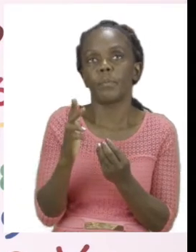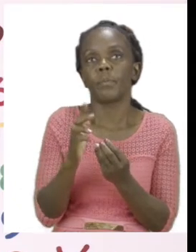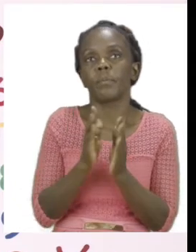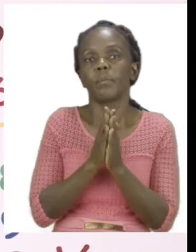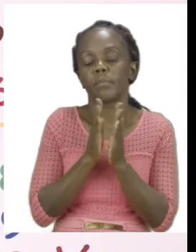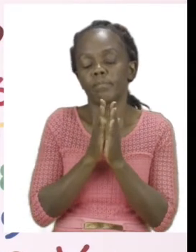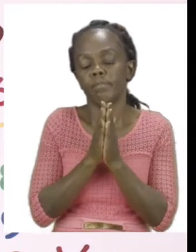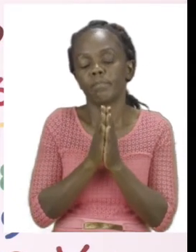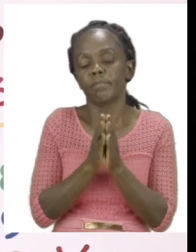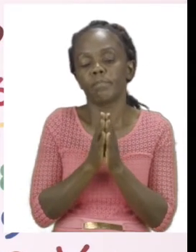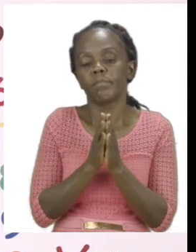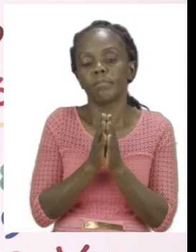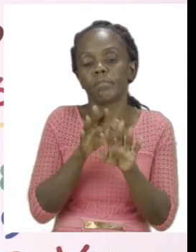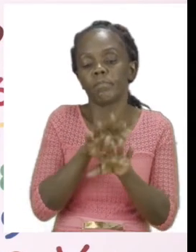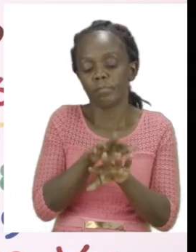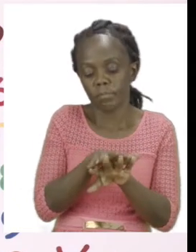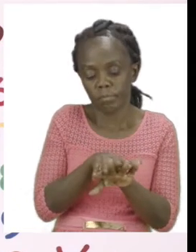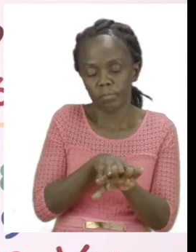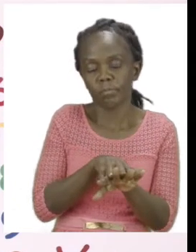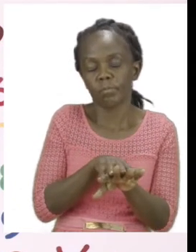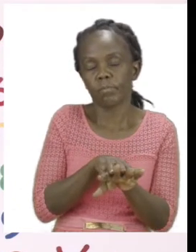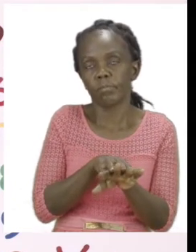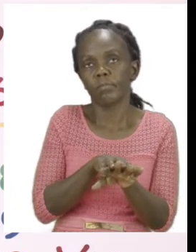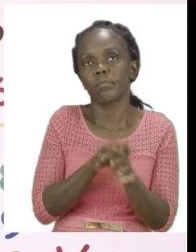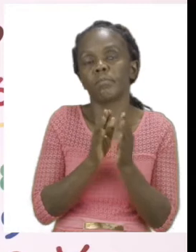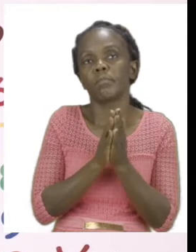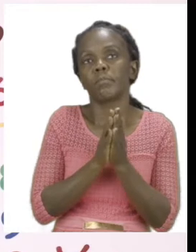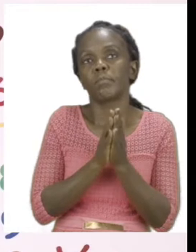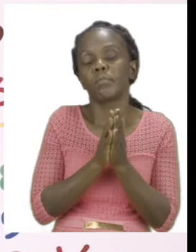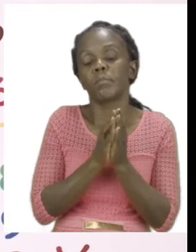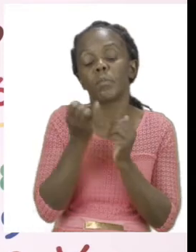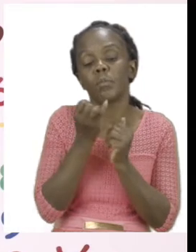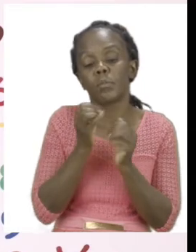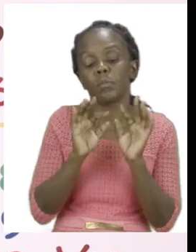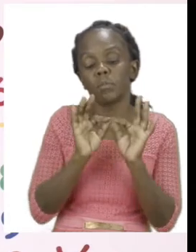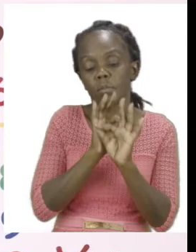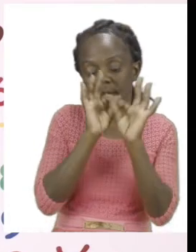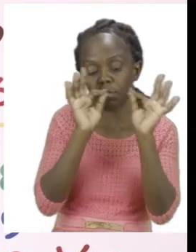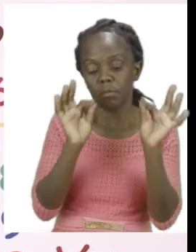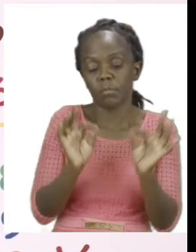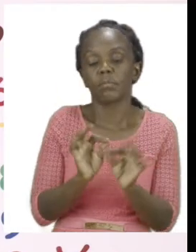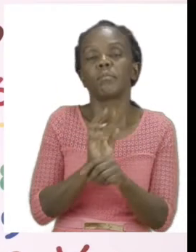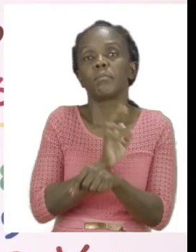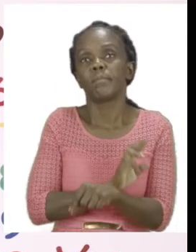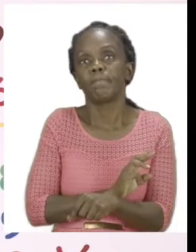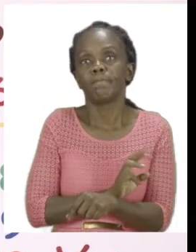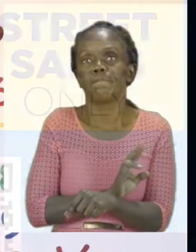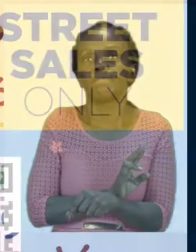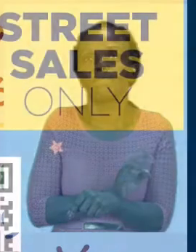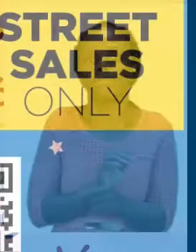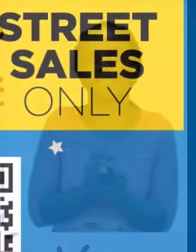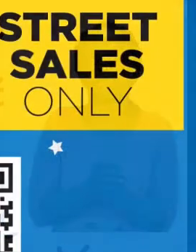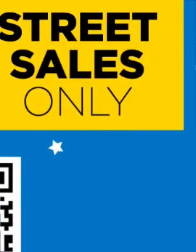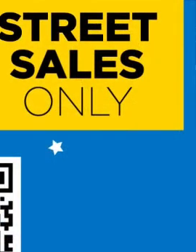feet, hands, and a nice face, and I will see you after the advert